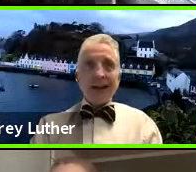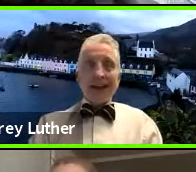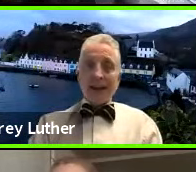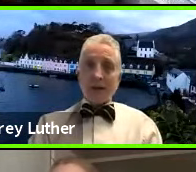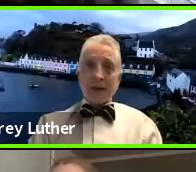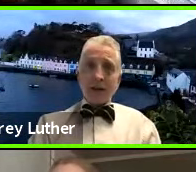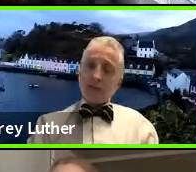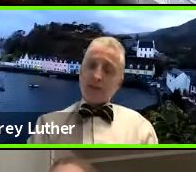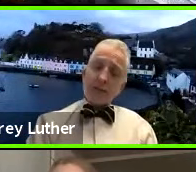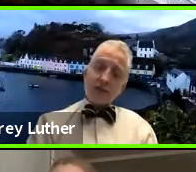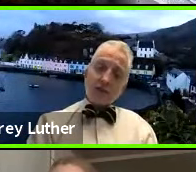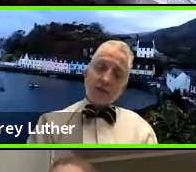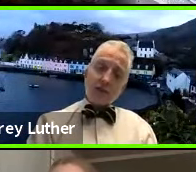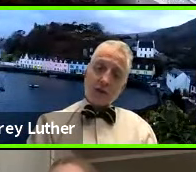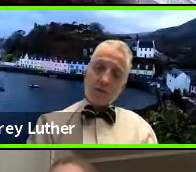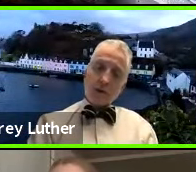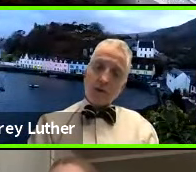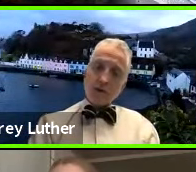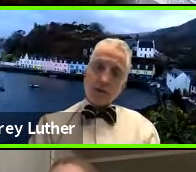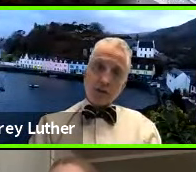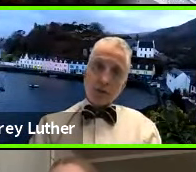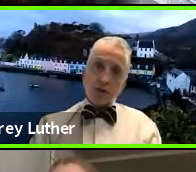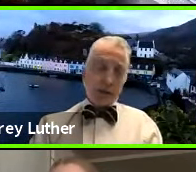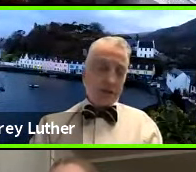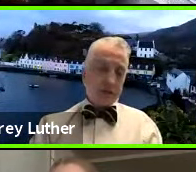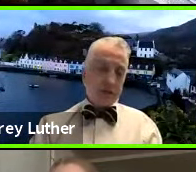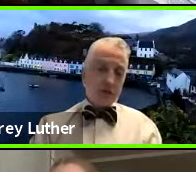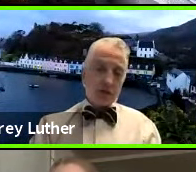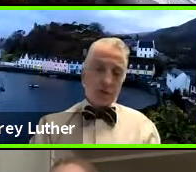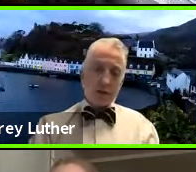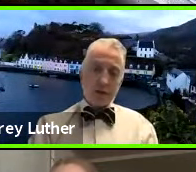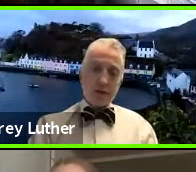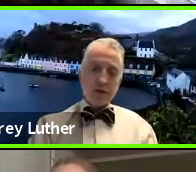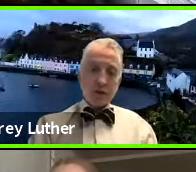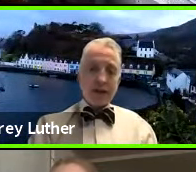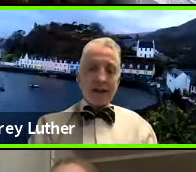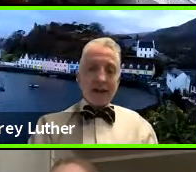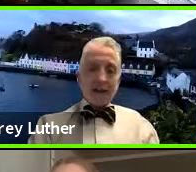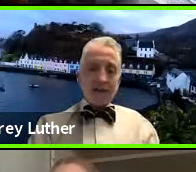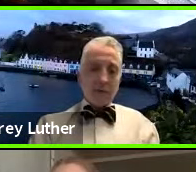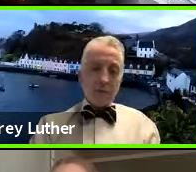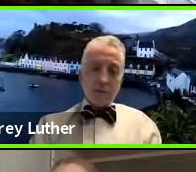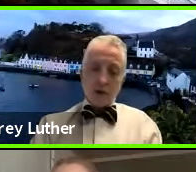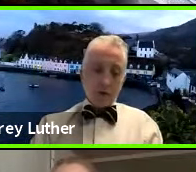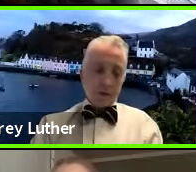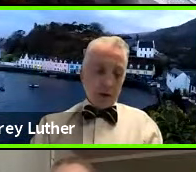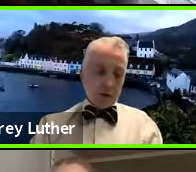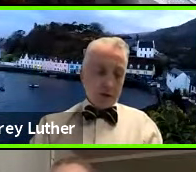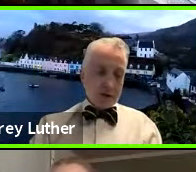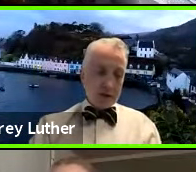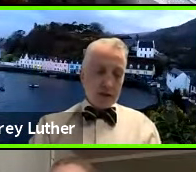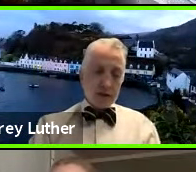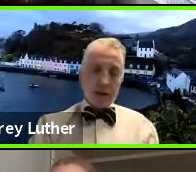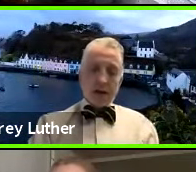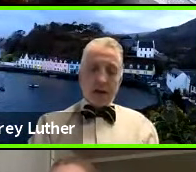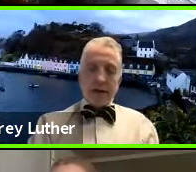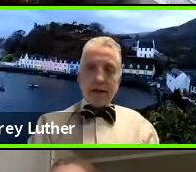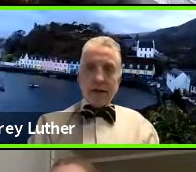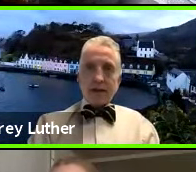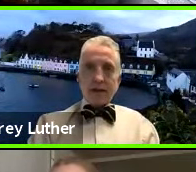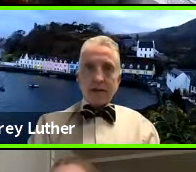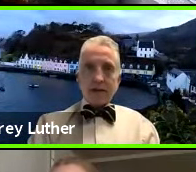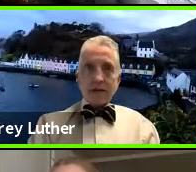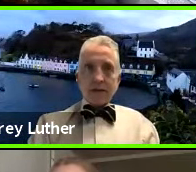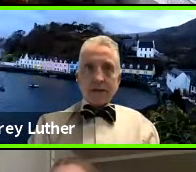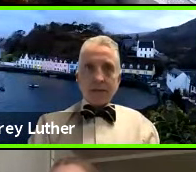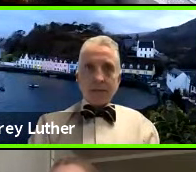one? And we're getting lots of messages from our constituents, family physicians around the country, and from our parent organization